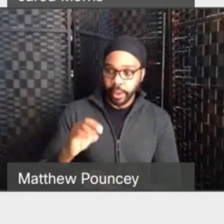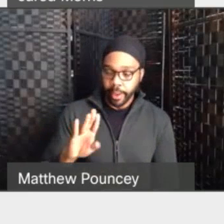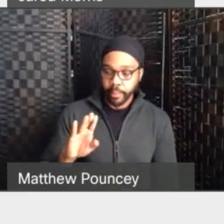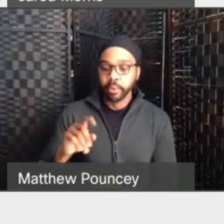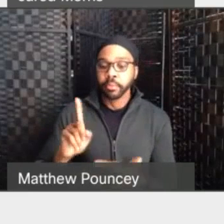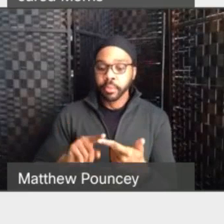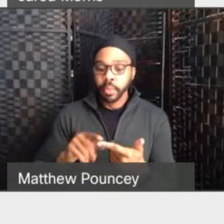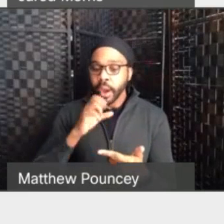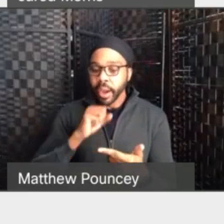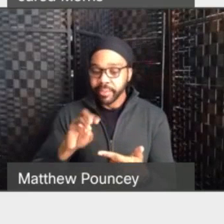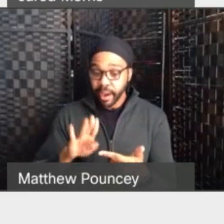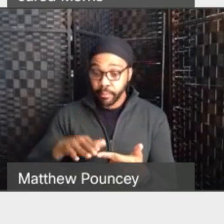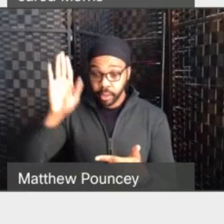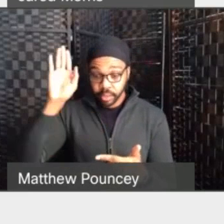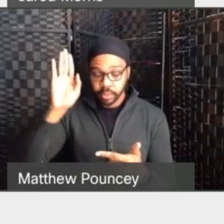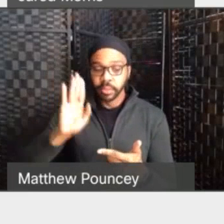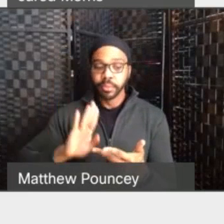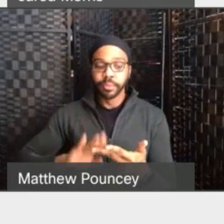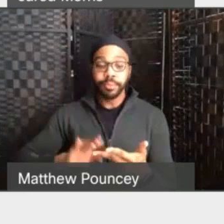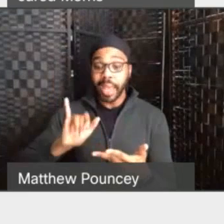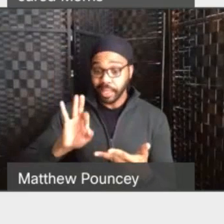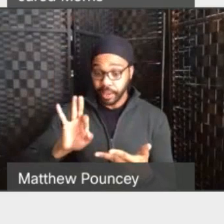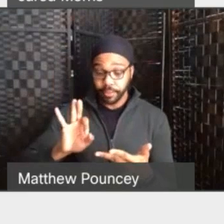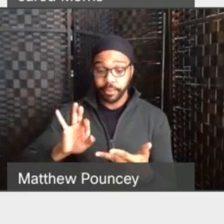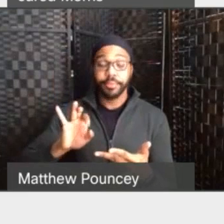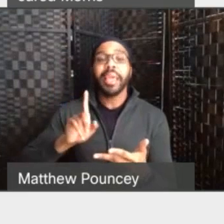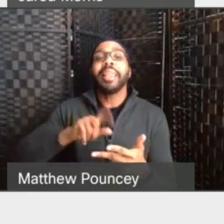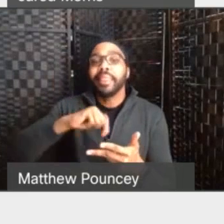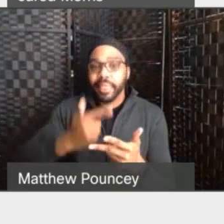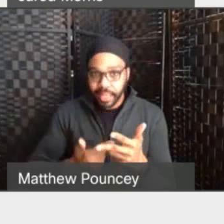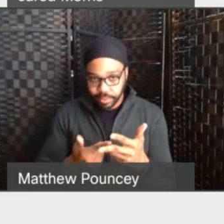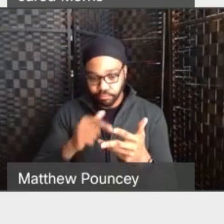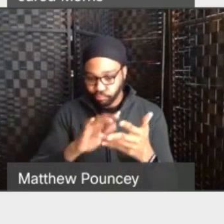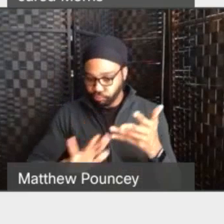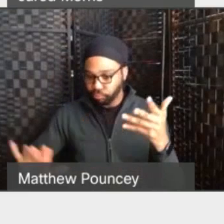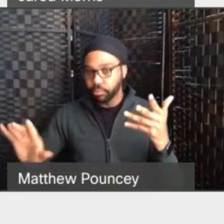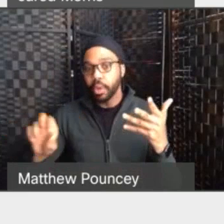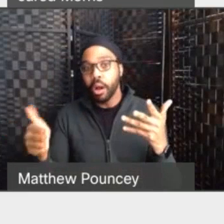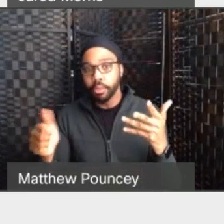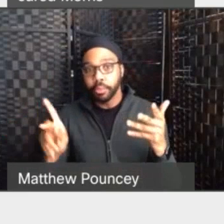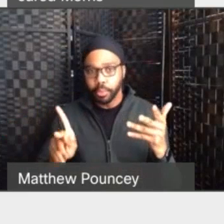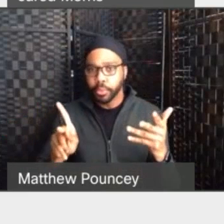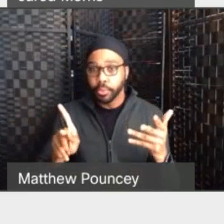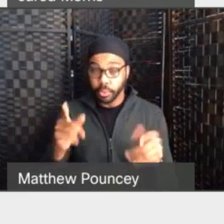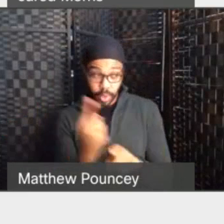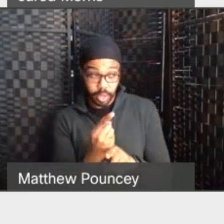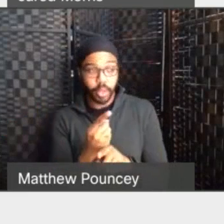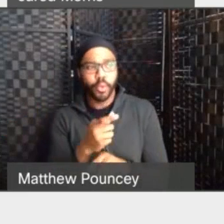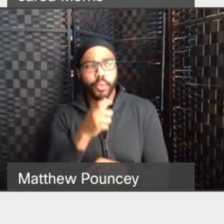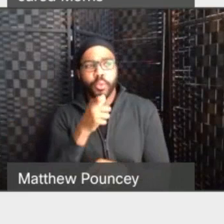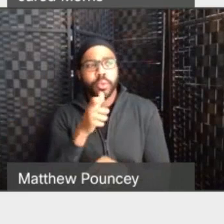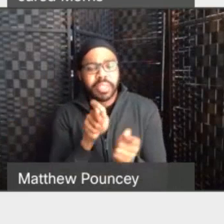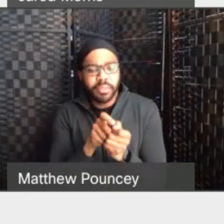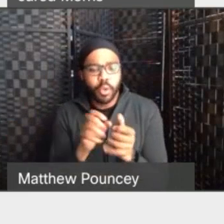and then triage to all people with IDD. Is that right? And who specifically is coordinating this, since